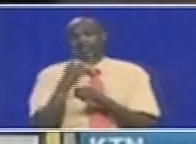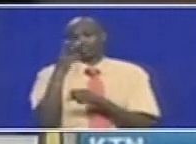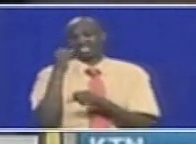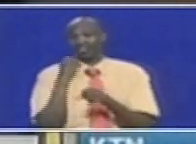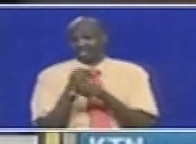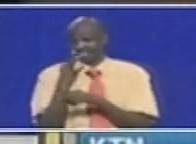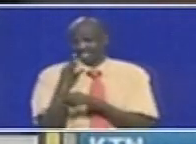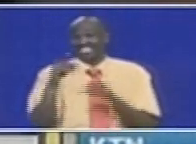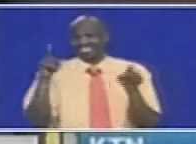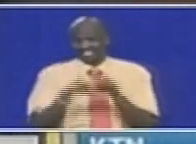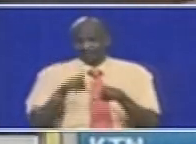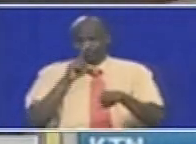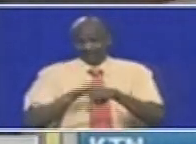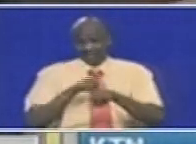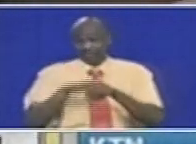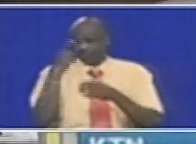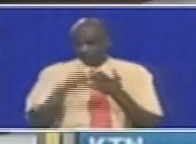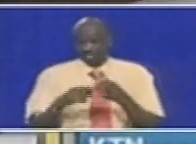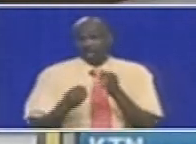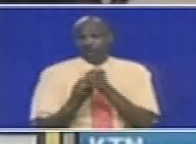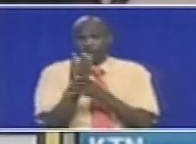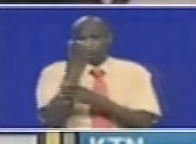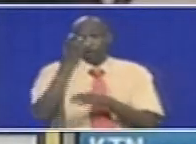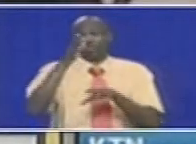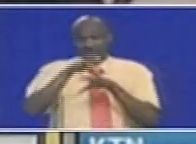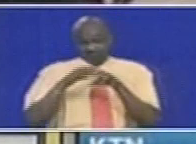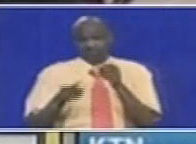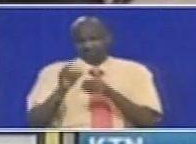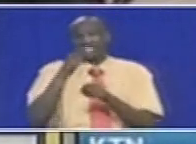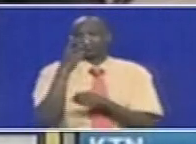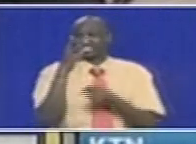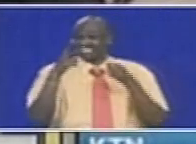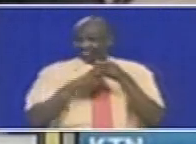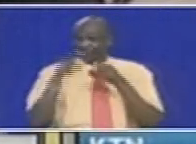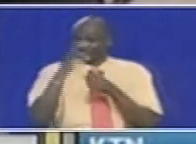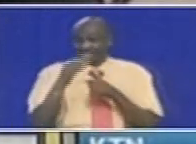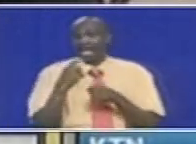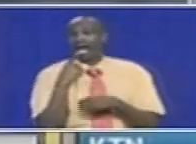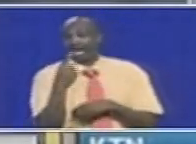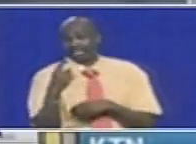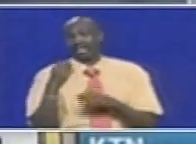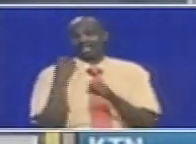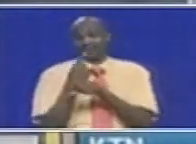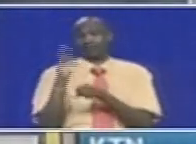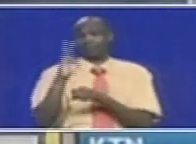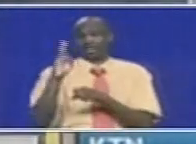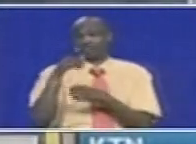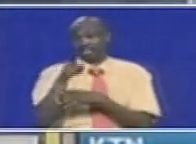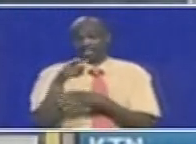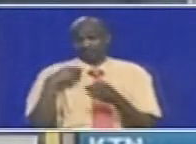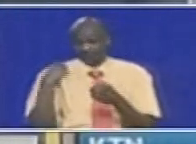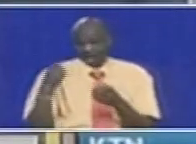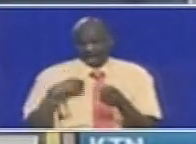Now, in the same period, the loan book grew significantly by 27% to 111 billion shillings on the back of